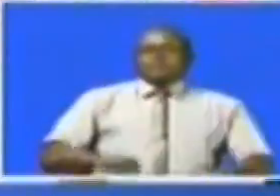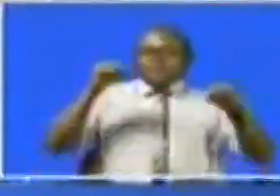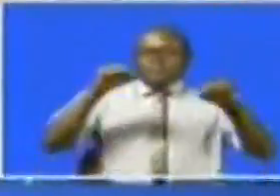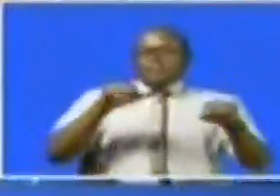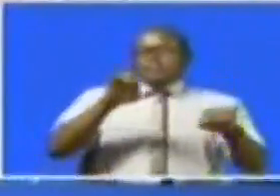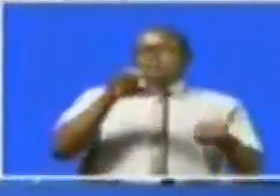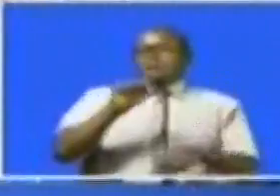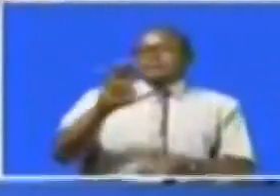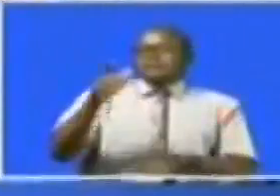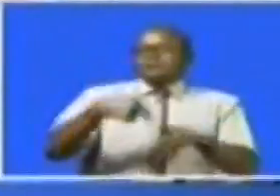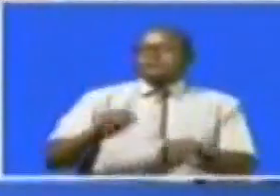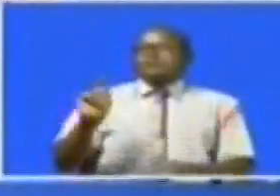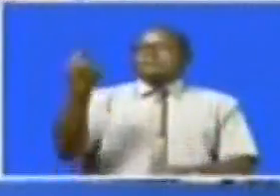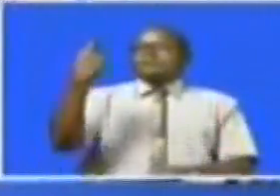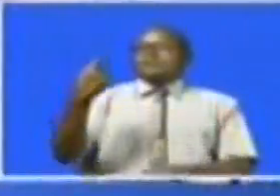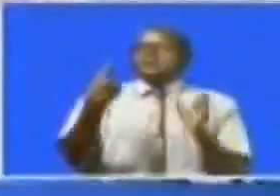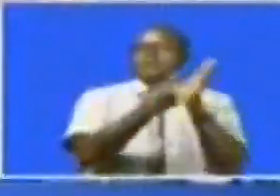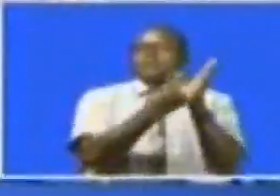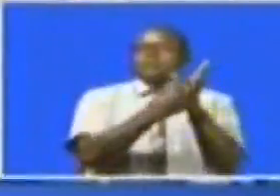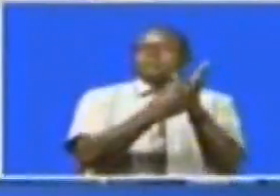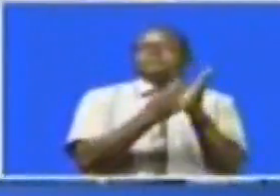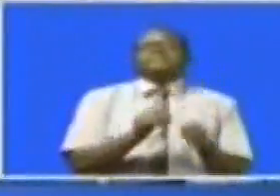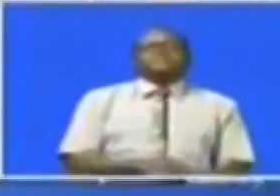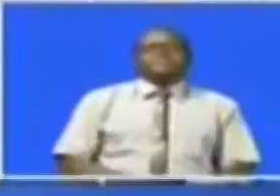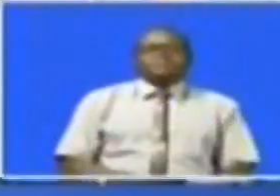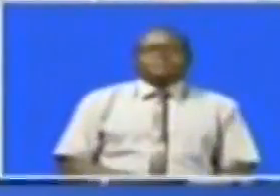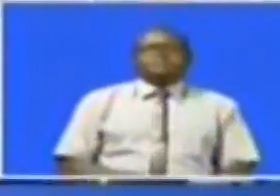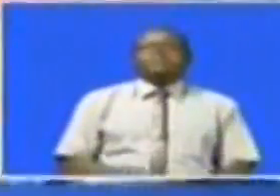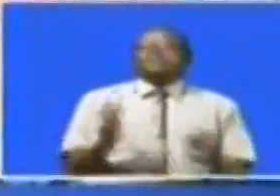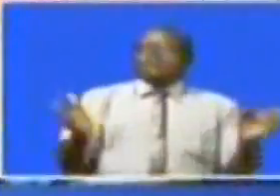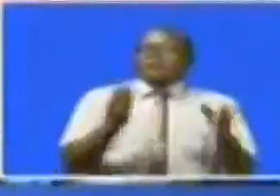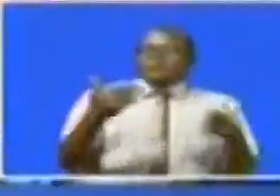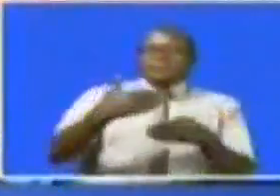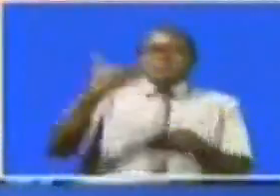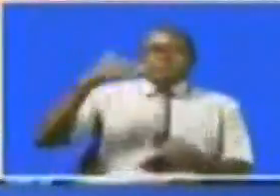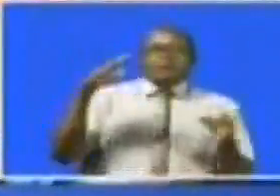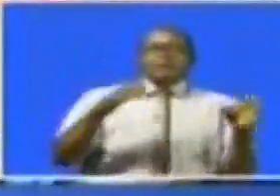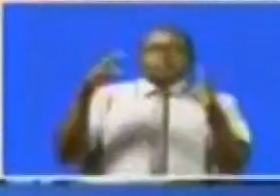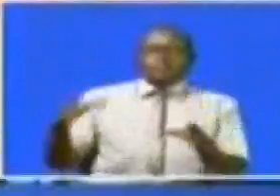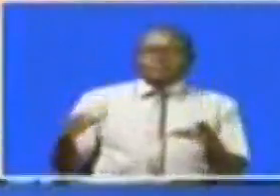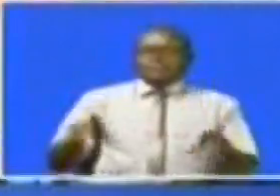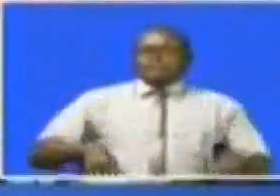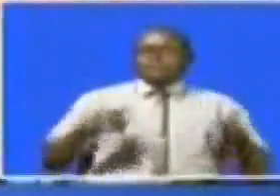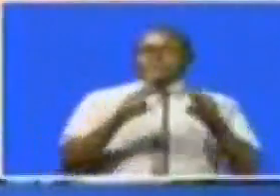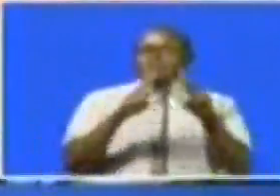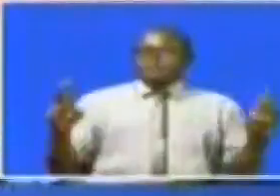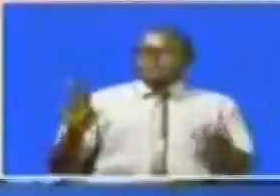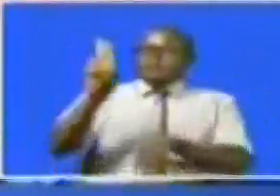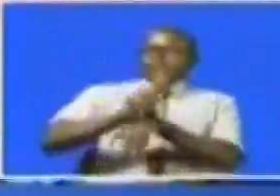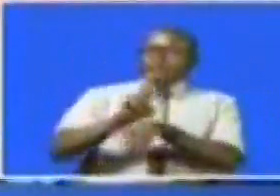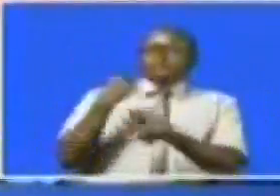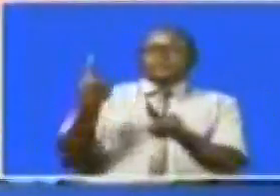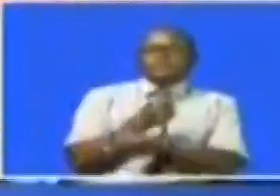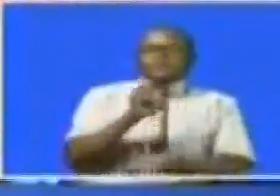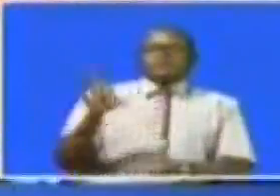EAC from President Yoweri Museveni of Uganda. The president encouraged the border communities to live in peace and take advantage of the various